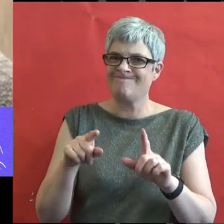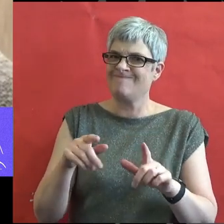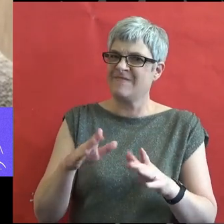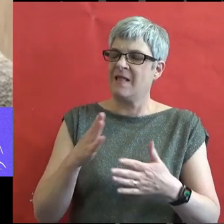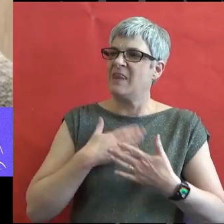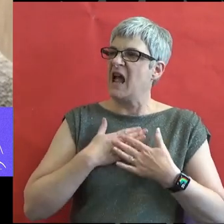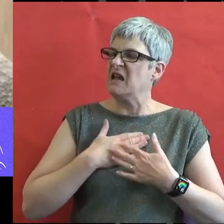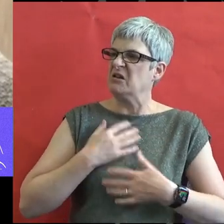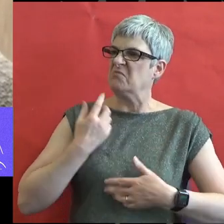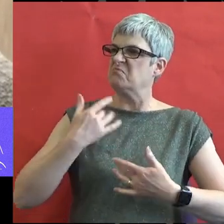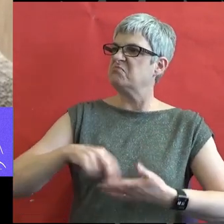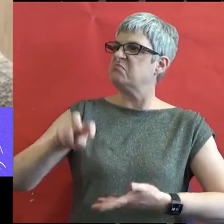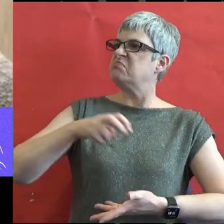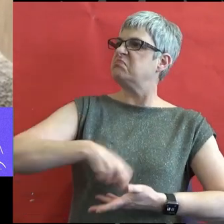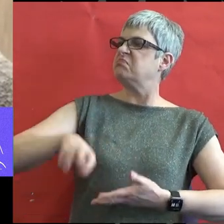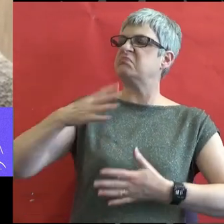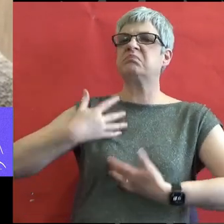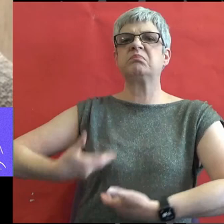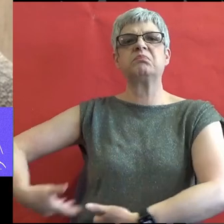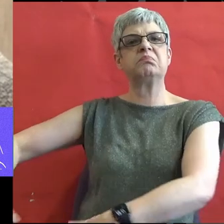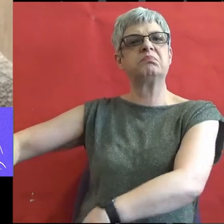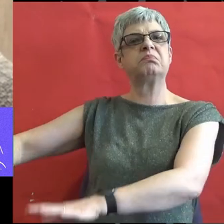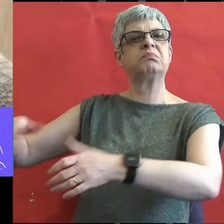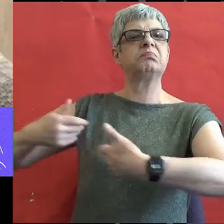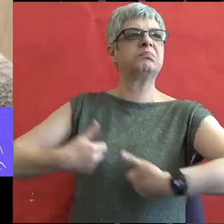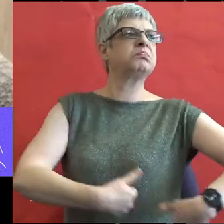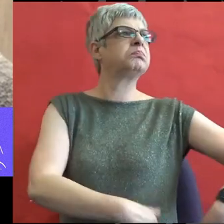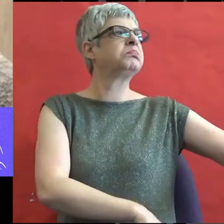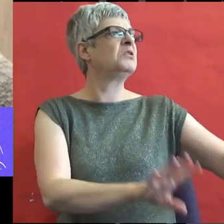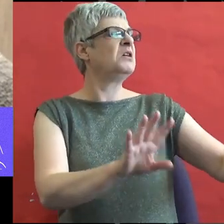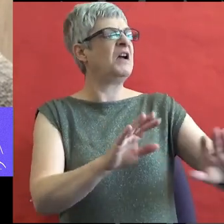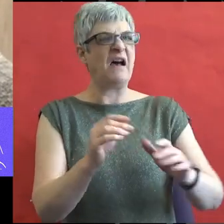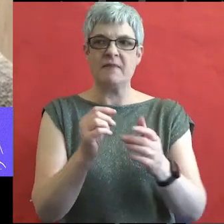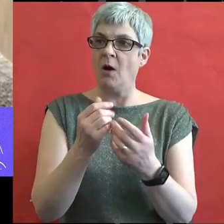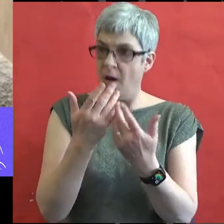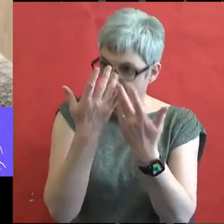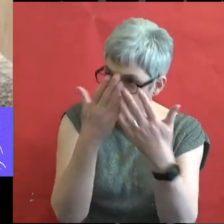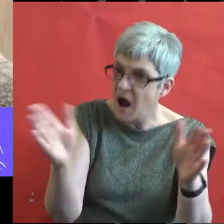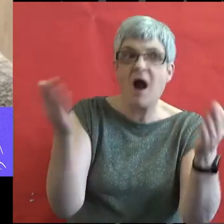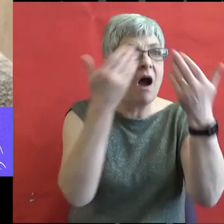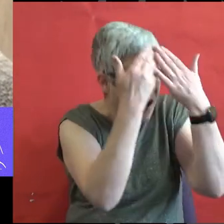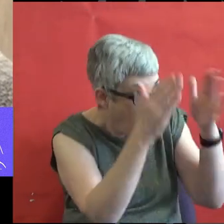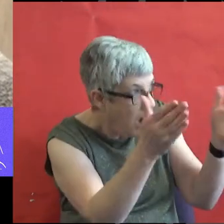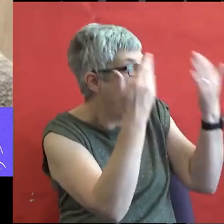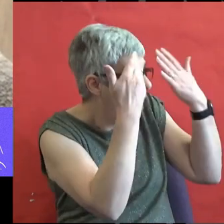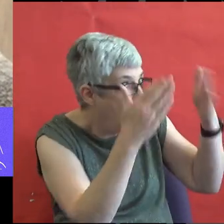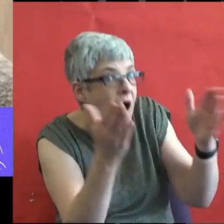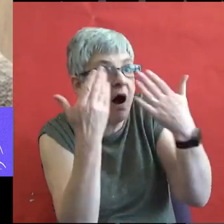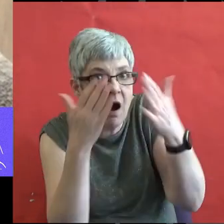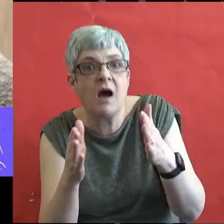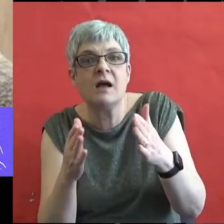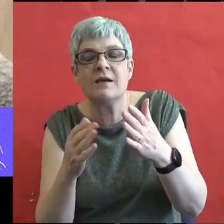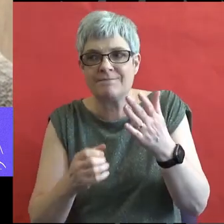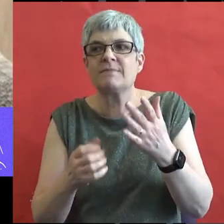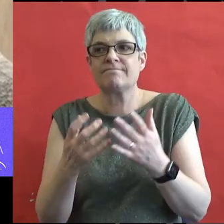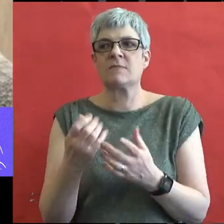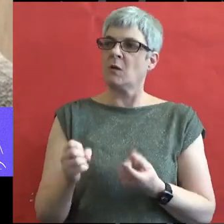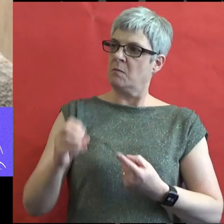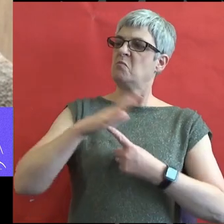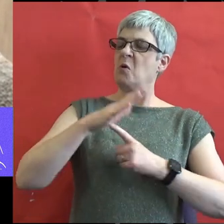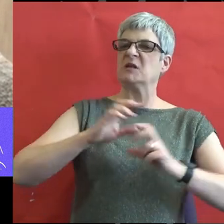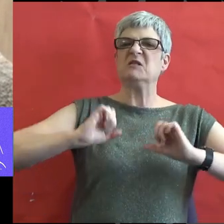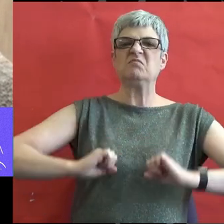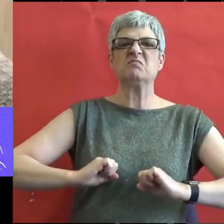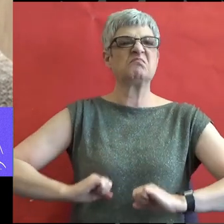to walk around in flowing robes and love to be greeted with respect in the marketplaces and have the most important seats in